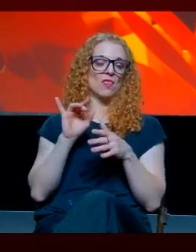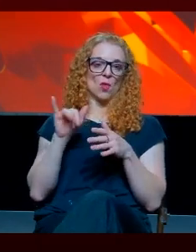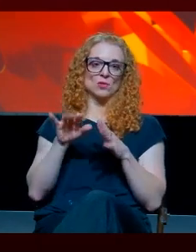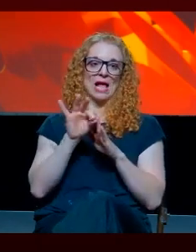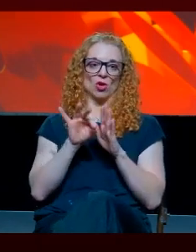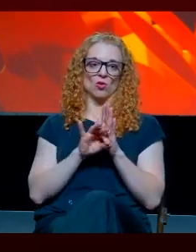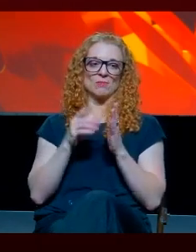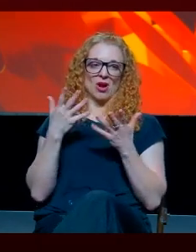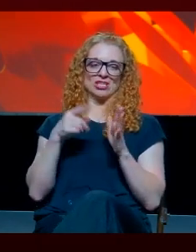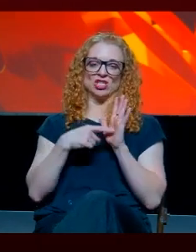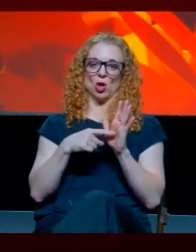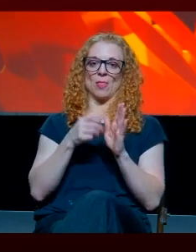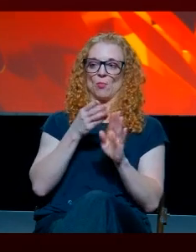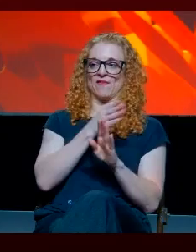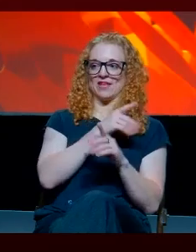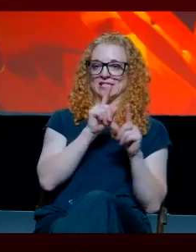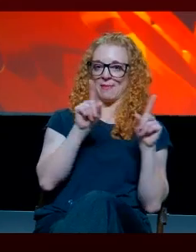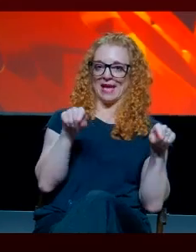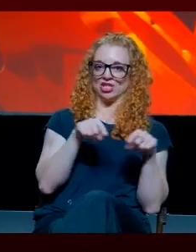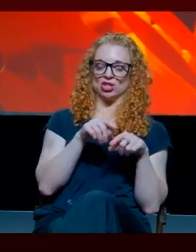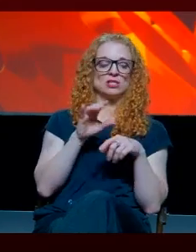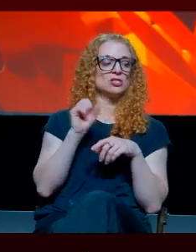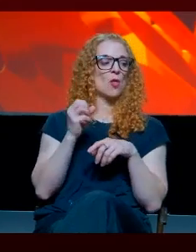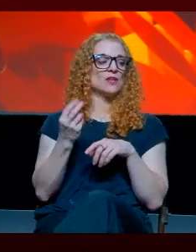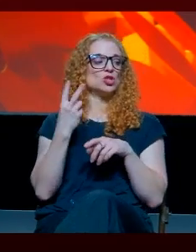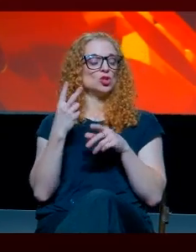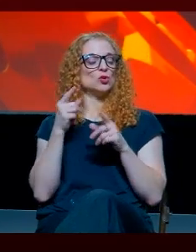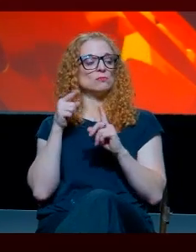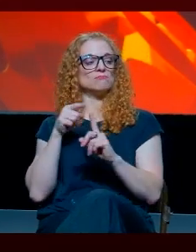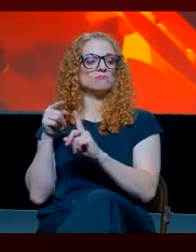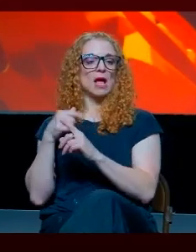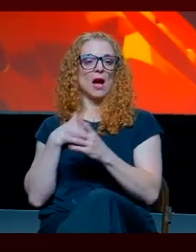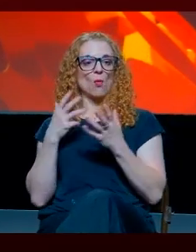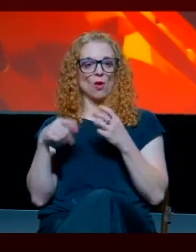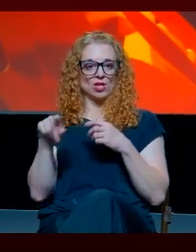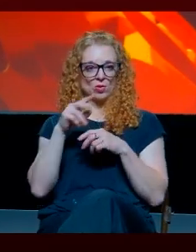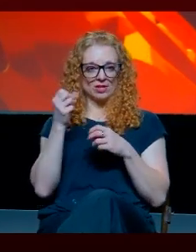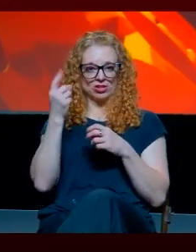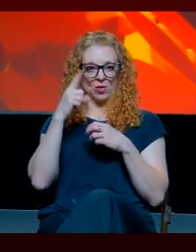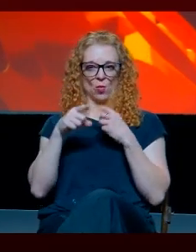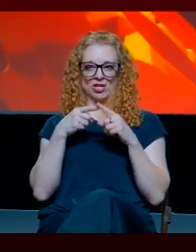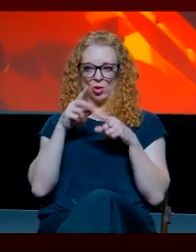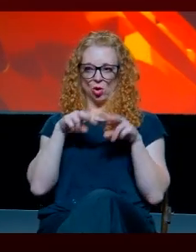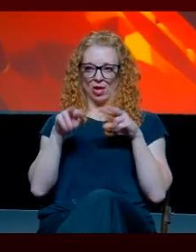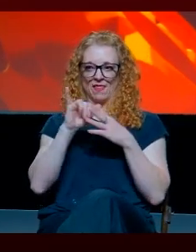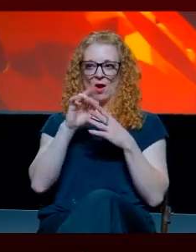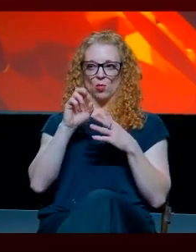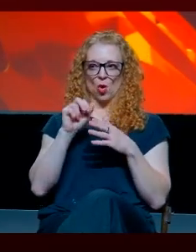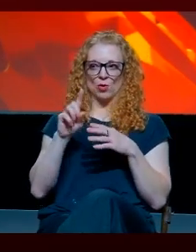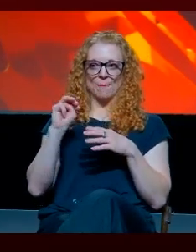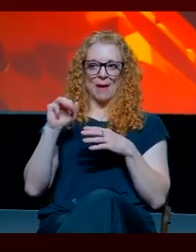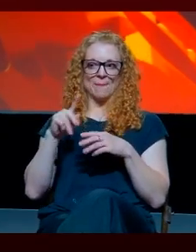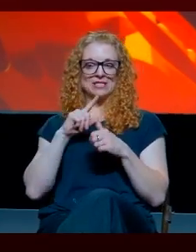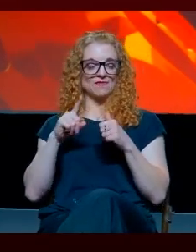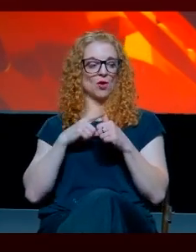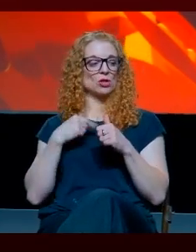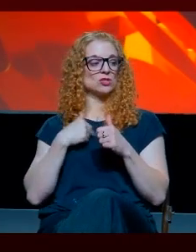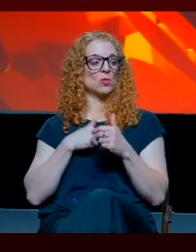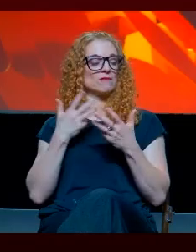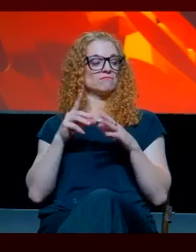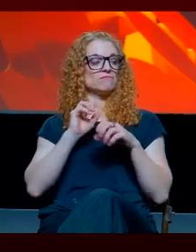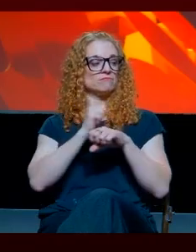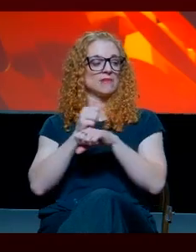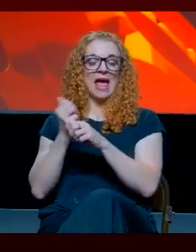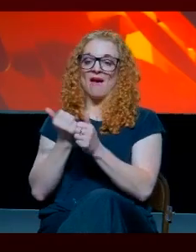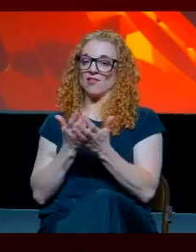I showed on the previous page. The two things I want you to get when you look at this roadmap is first, that we've executed everything that